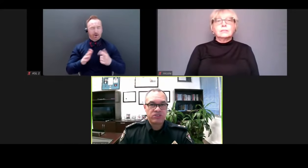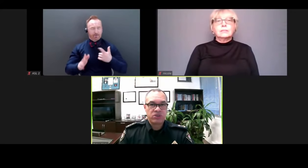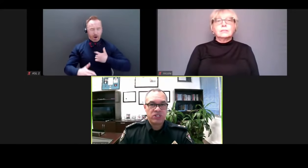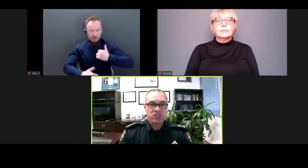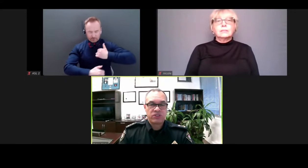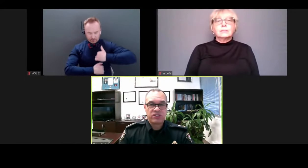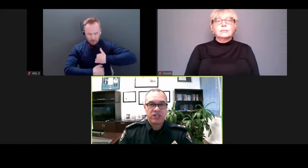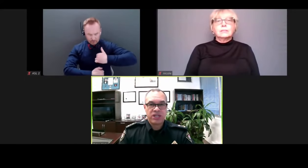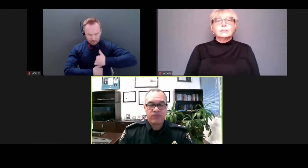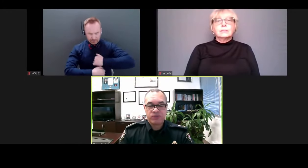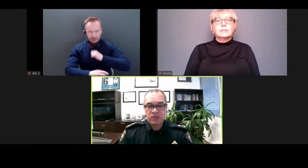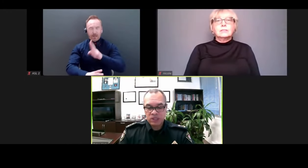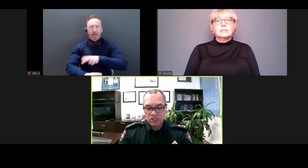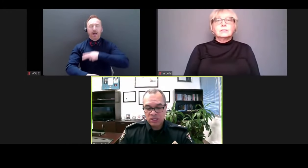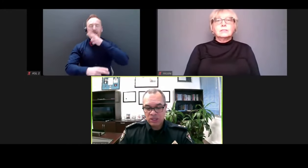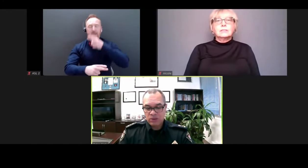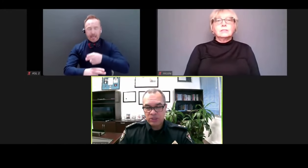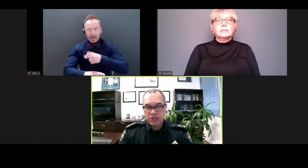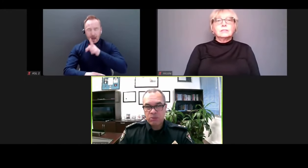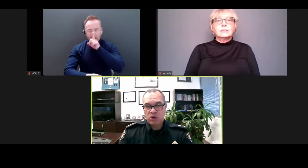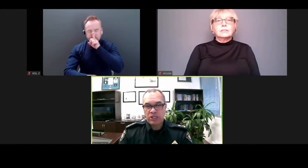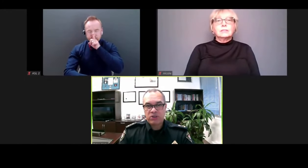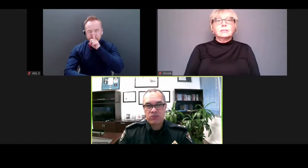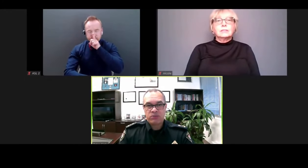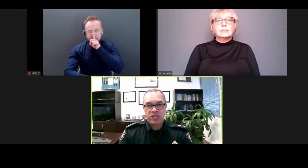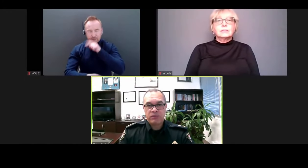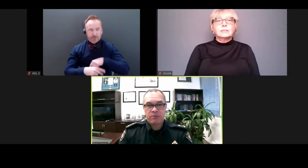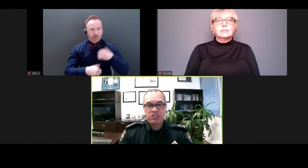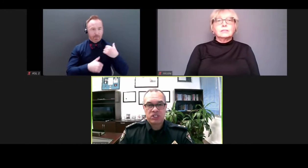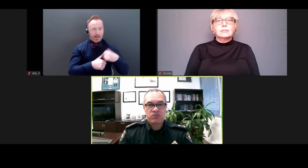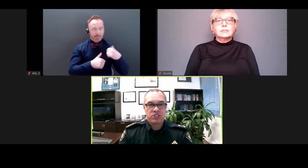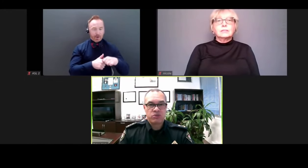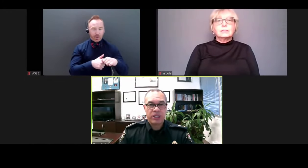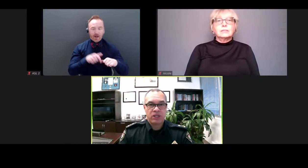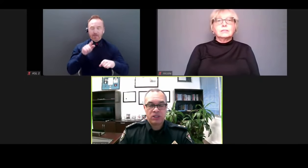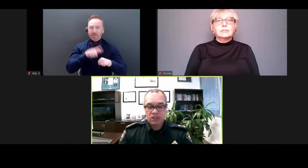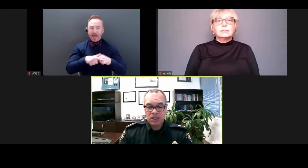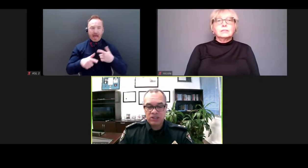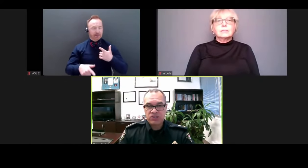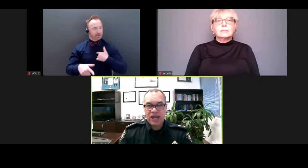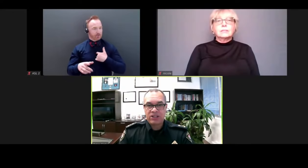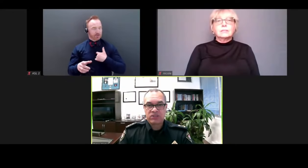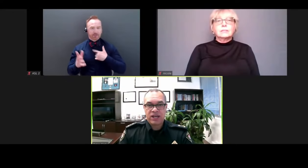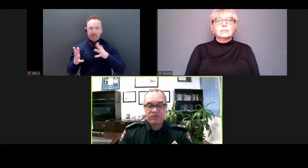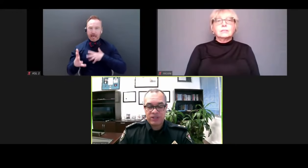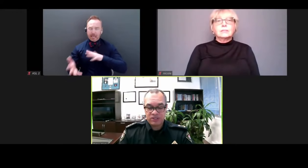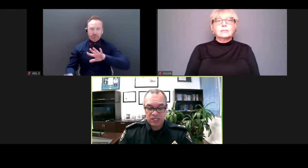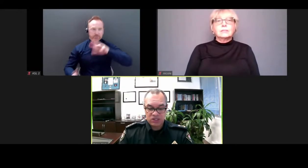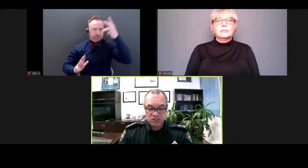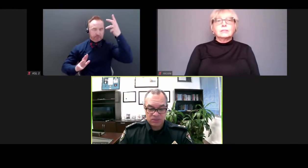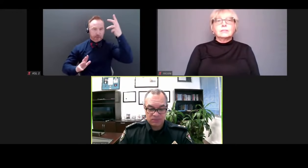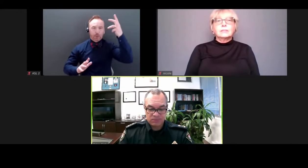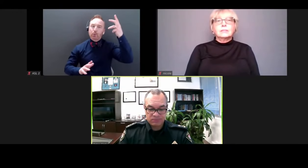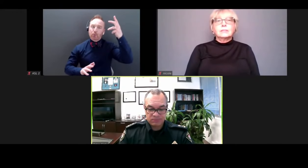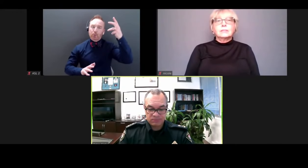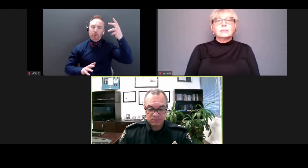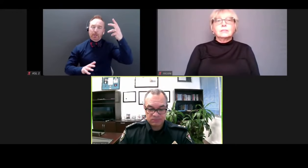the desecration of the cenotaph. You will hear more later from Deputy Chief Steve Bell on the status of that investigation.